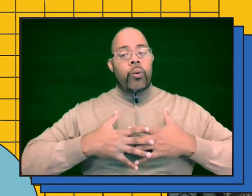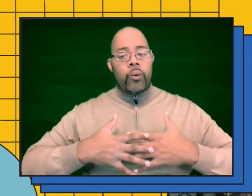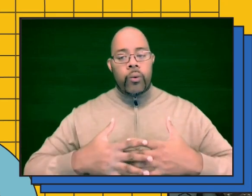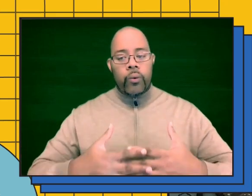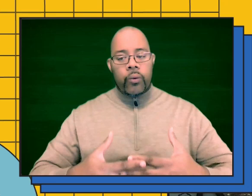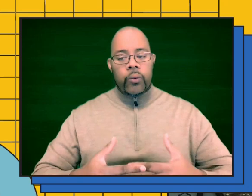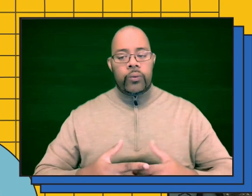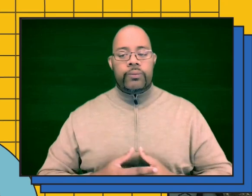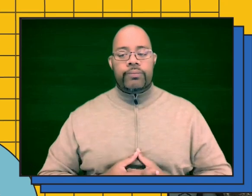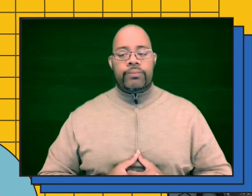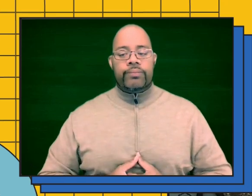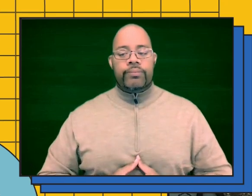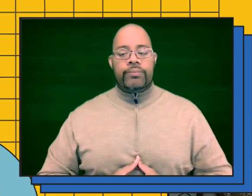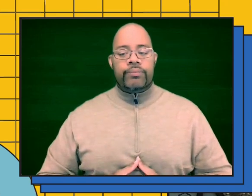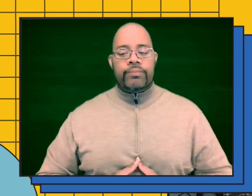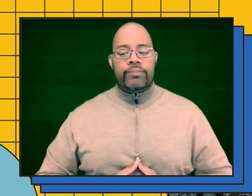and exhaling.